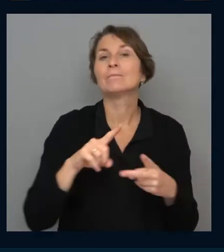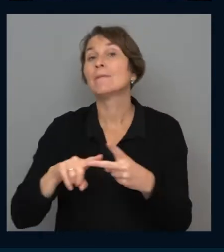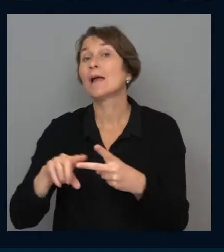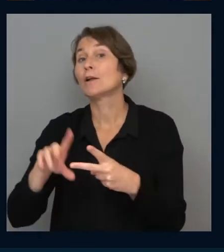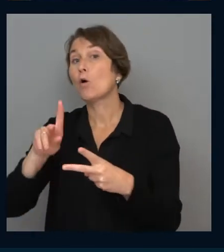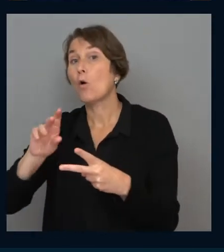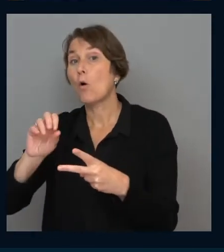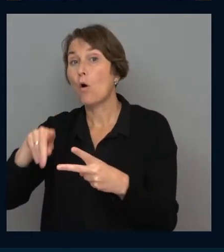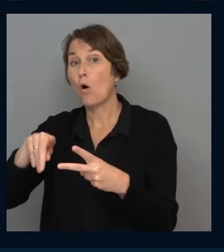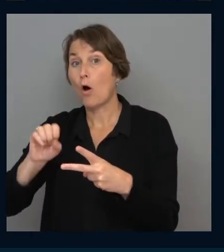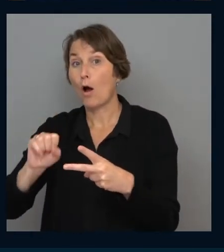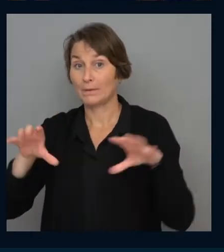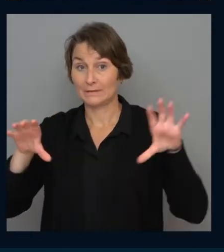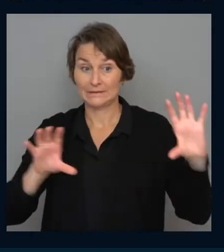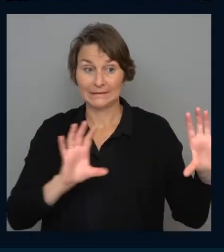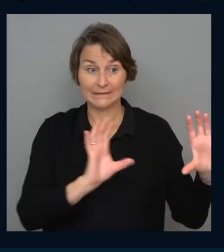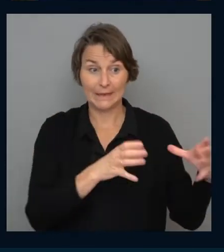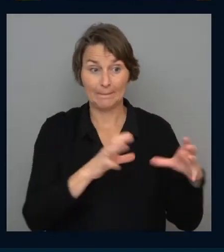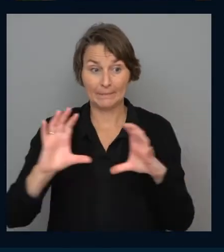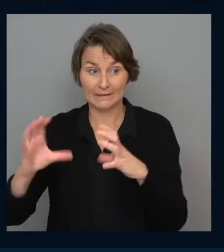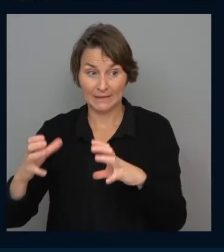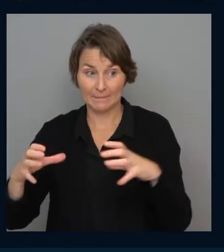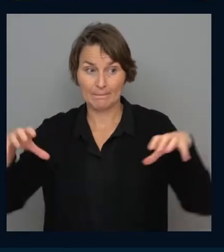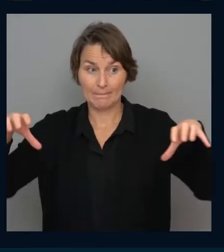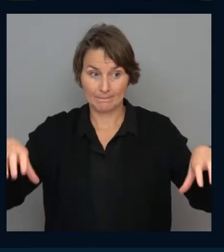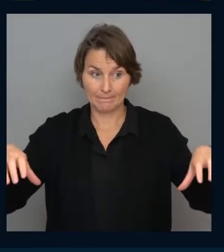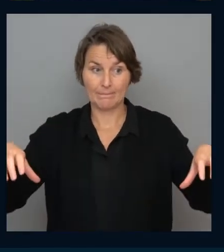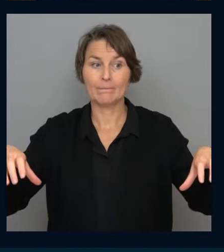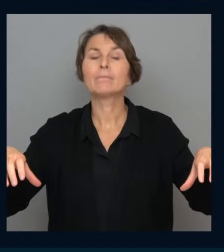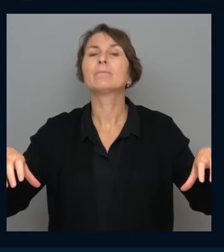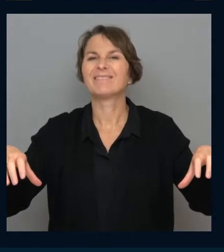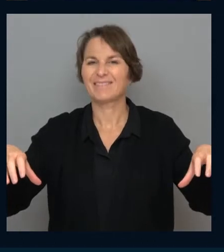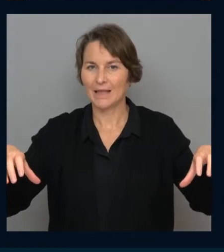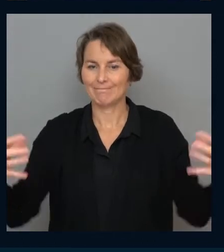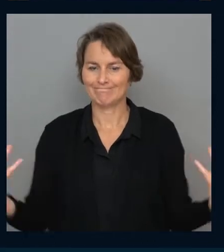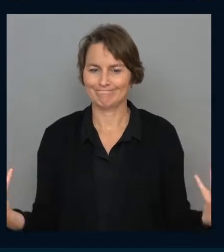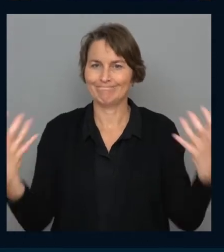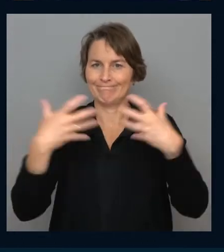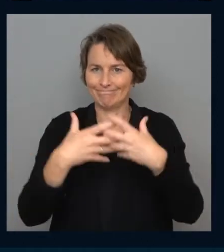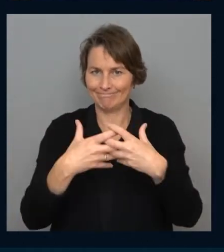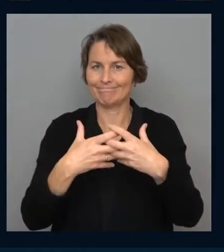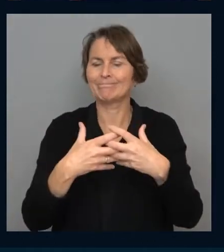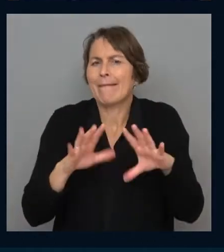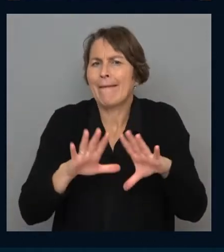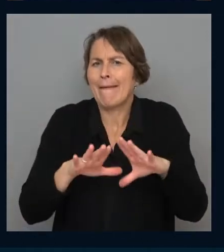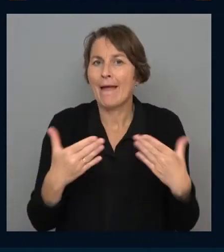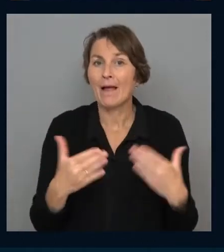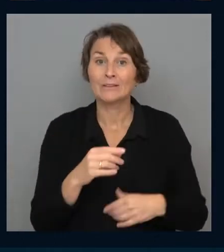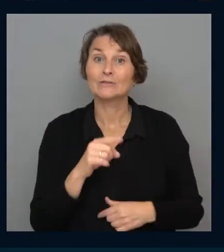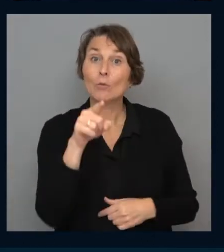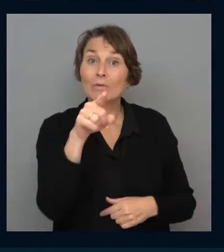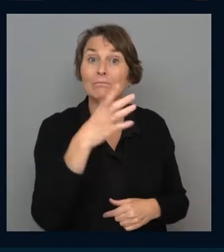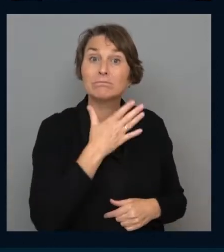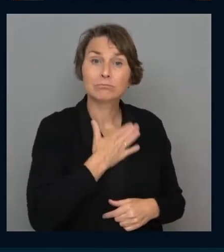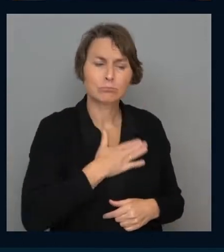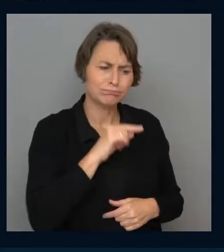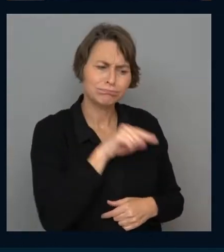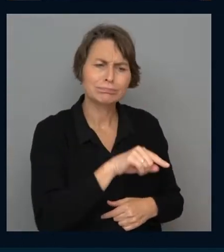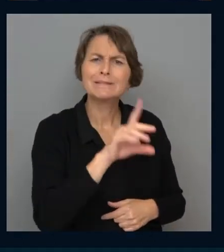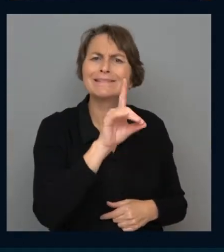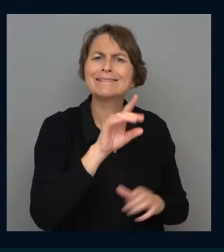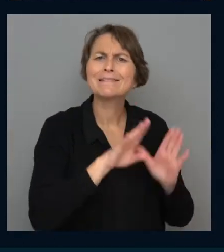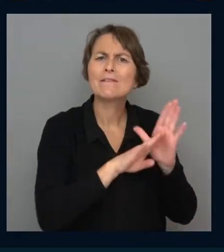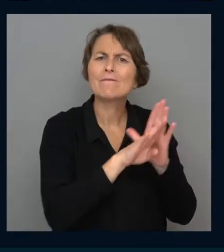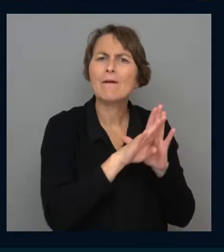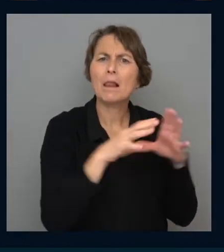what we're deploying to the cloud at our company, Tailwind Traders. So if you're working on the dev team, what are you going to contribute to this cycle? Well, I'm going